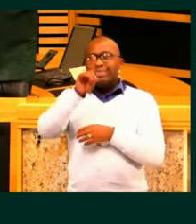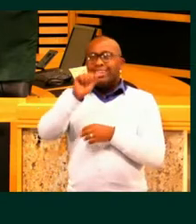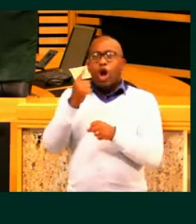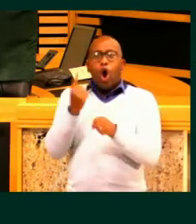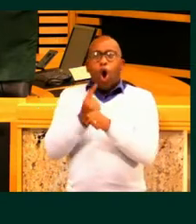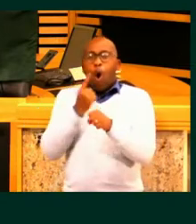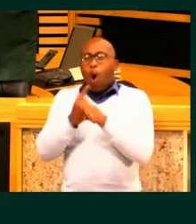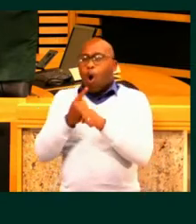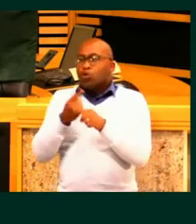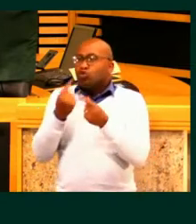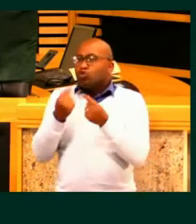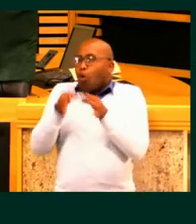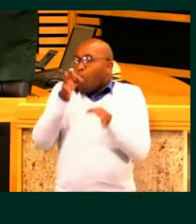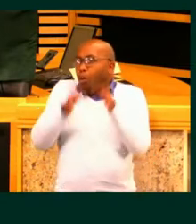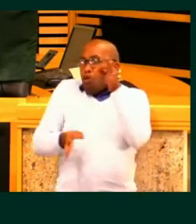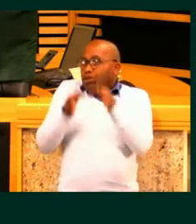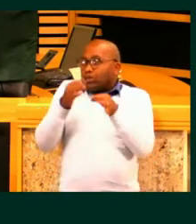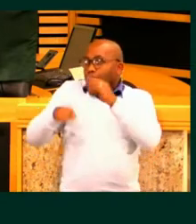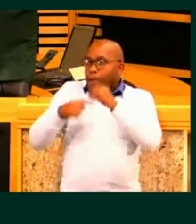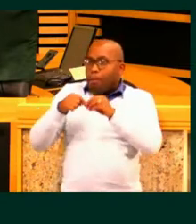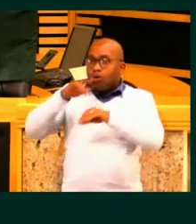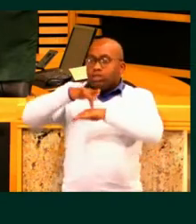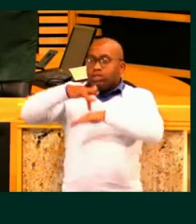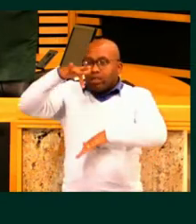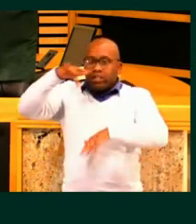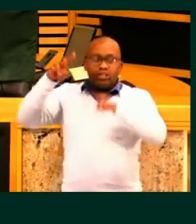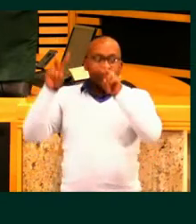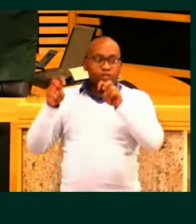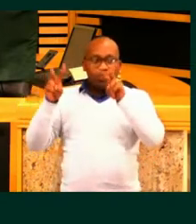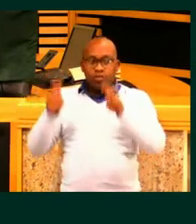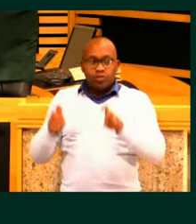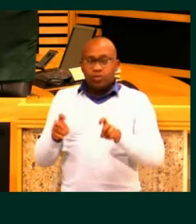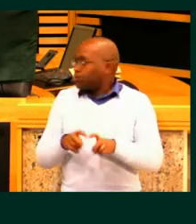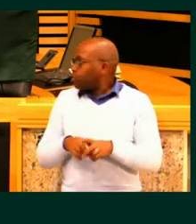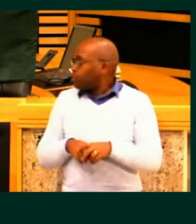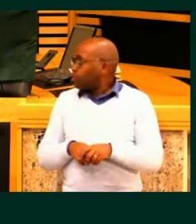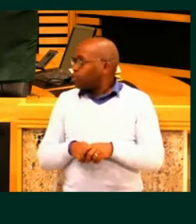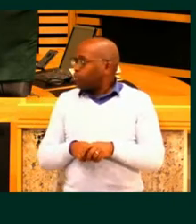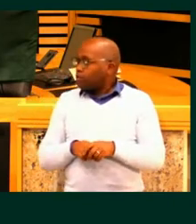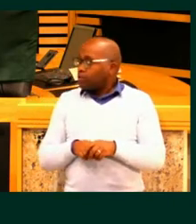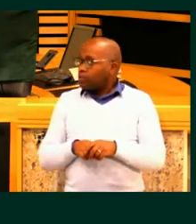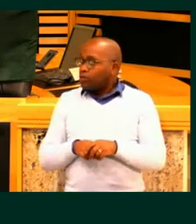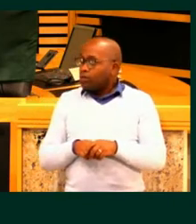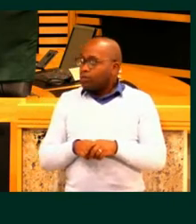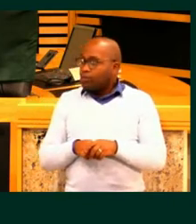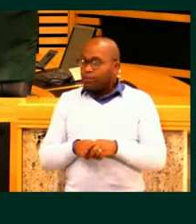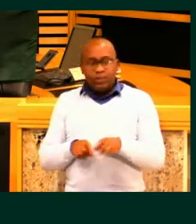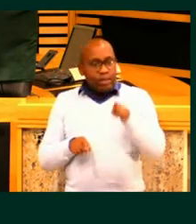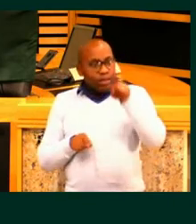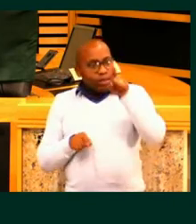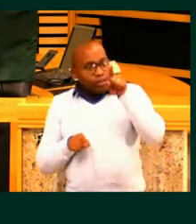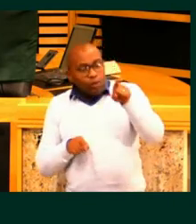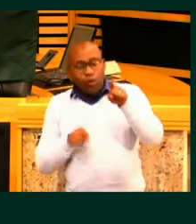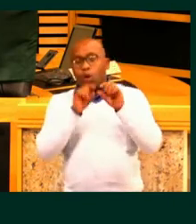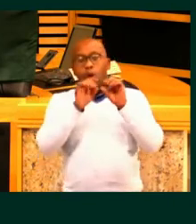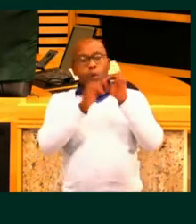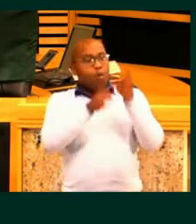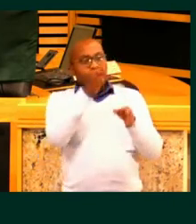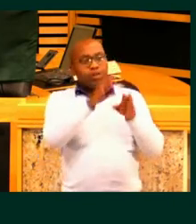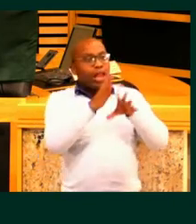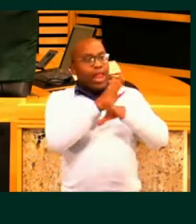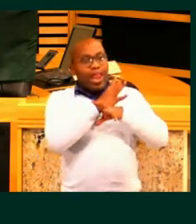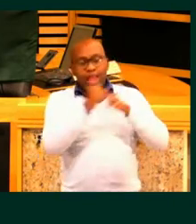serious issues that are eating our people why they are not implementing the same Poli